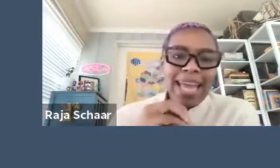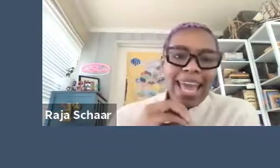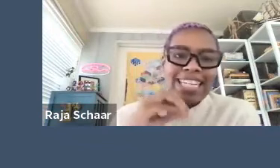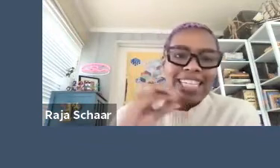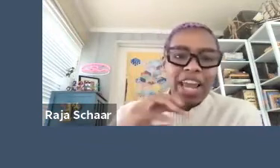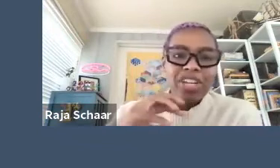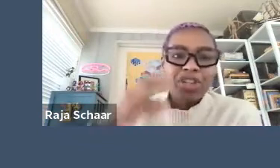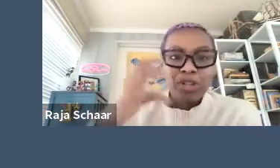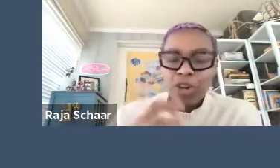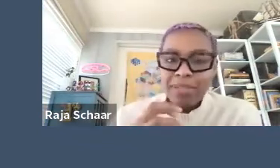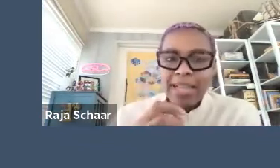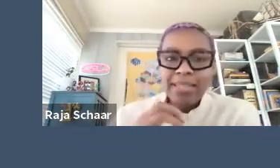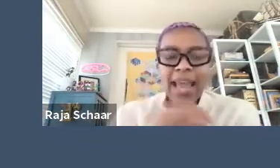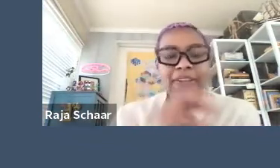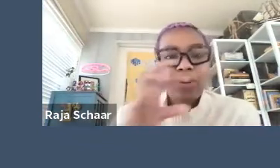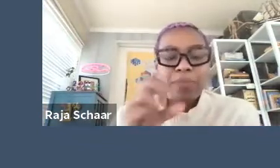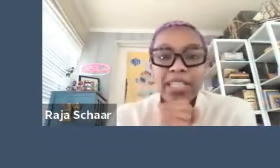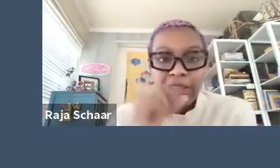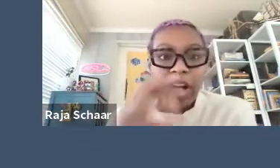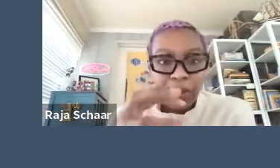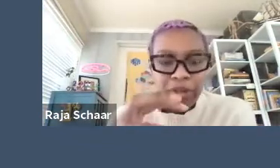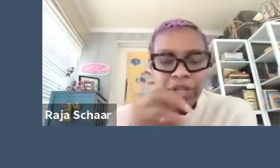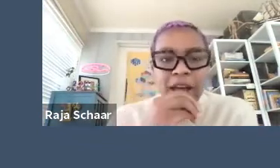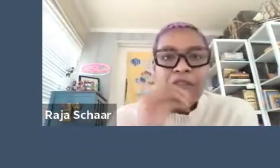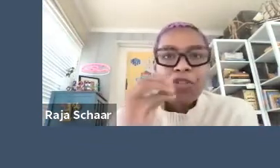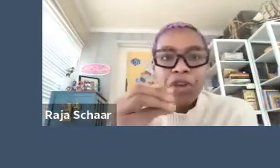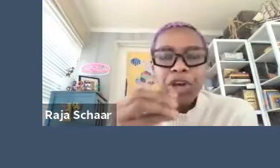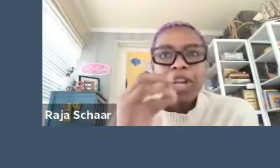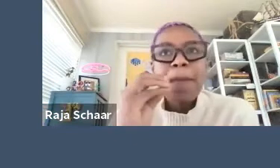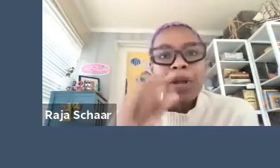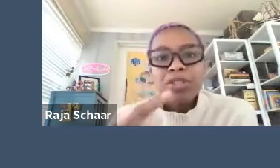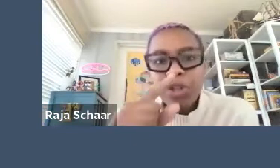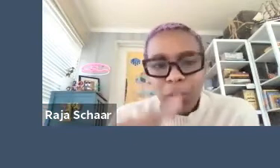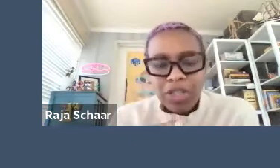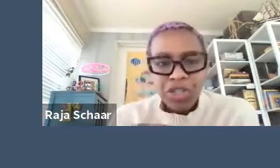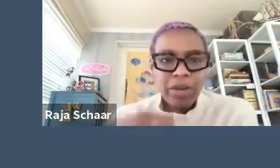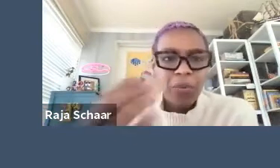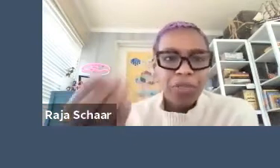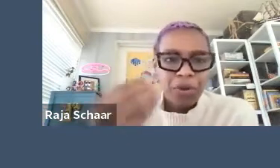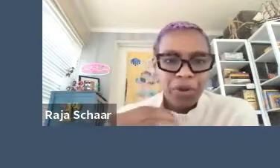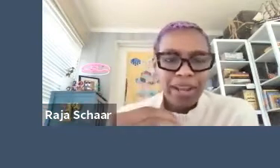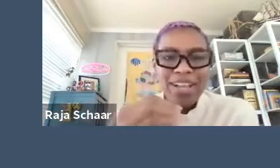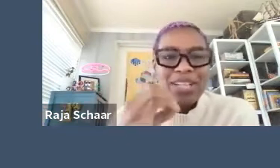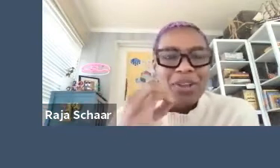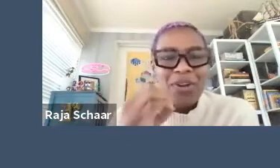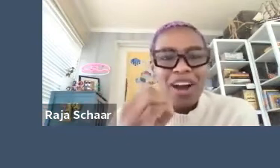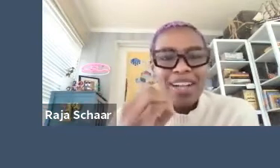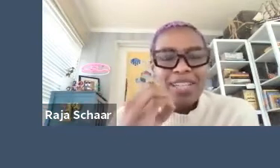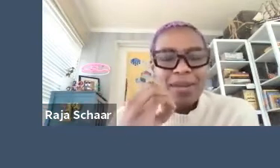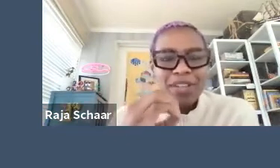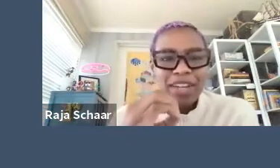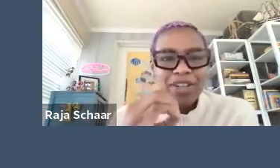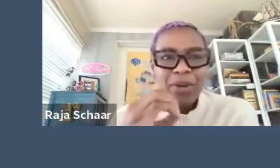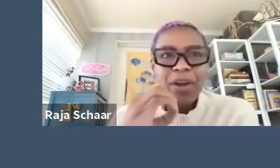learning can change their circumstances and the circumstances of others for the good, but also to question what they're learning, so they're